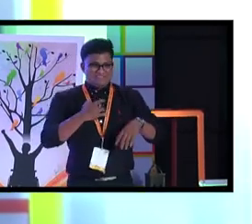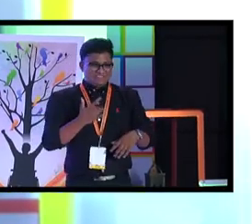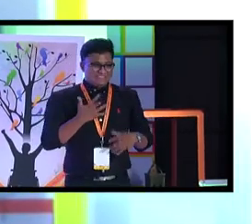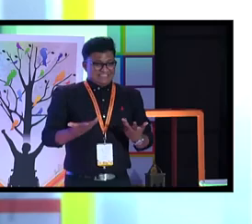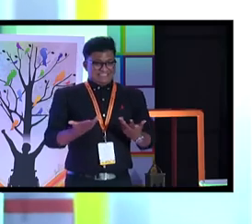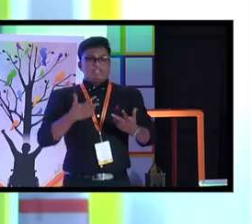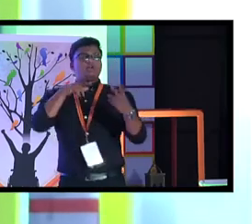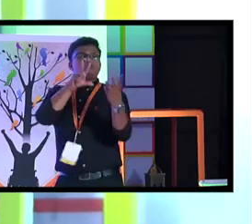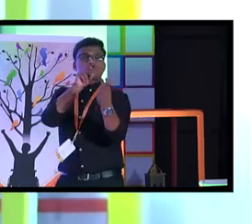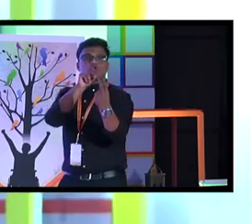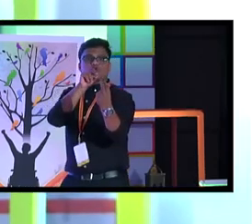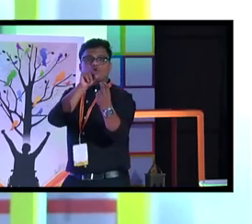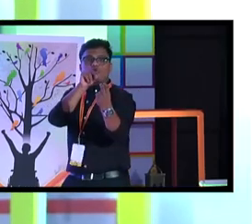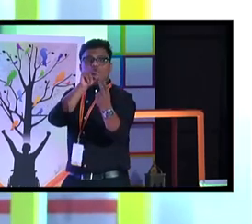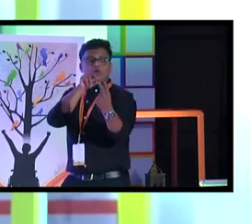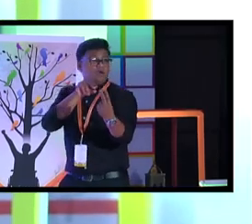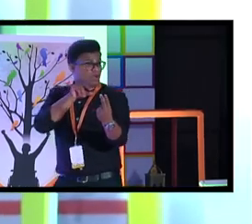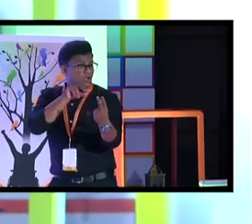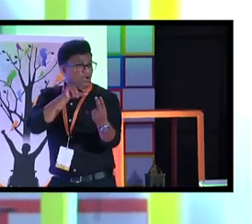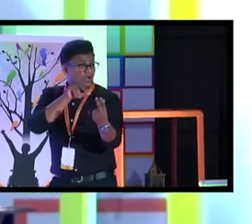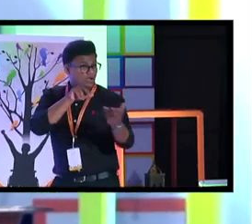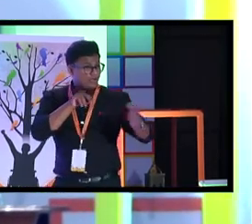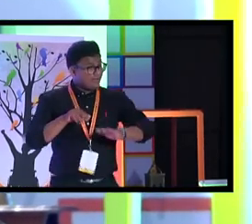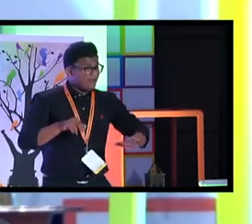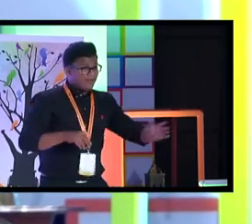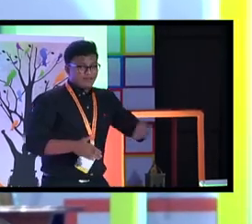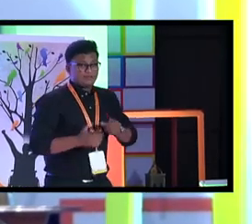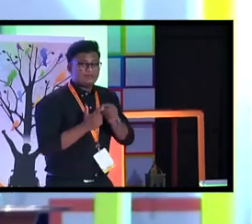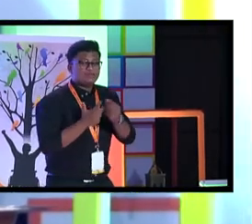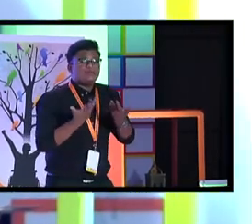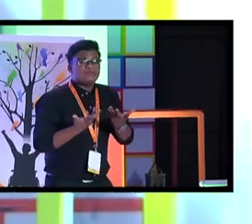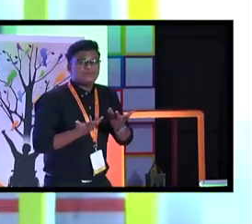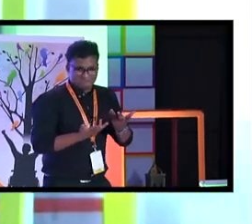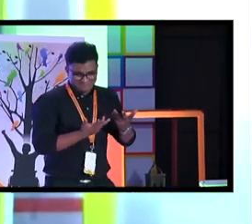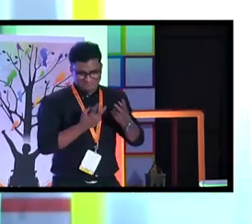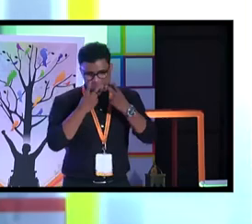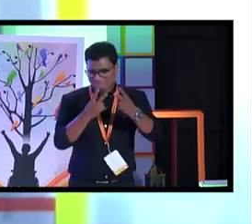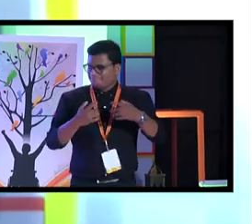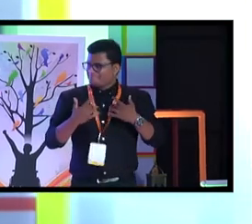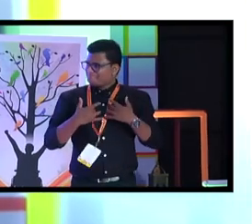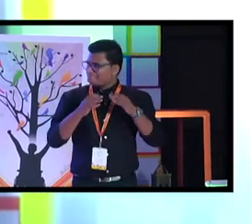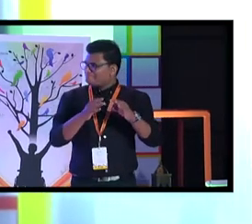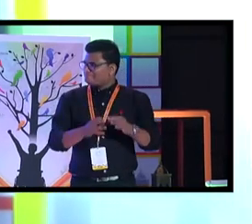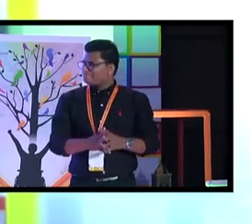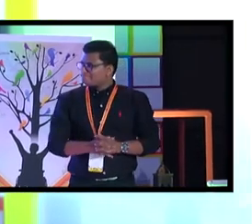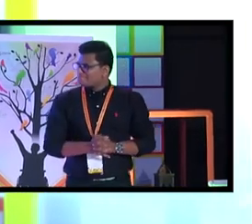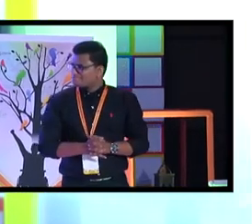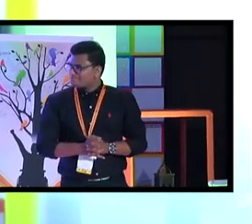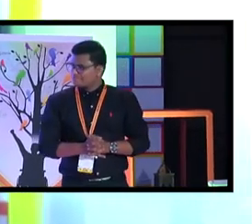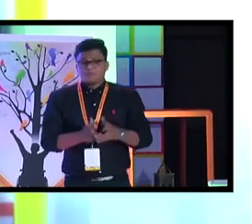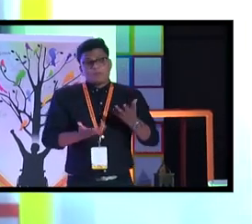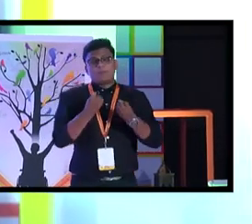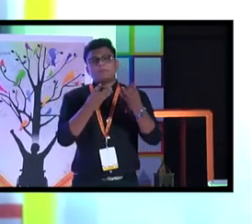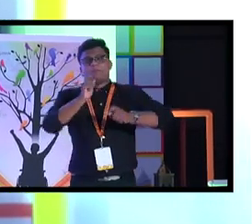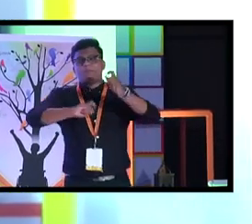of talking, if I can show what our kids are doing, I think that will be a great honor to what we have to do. Most of